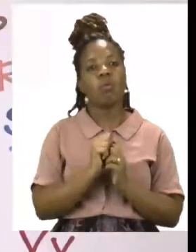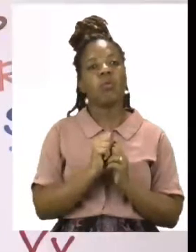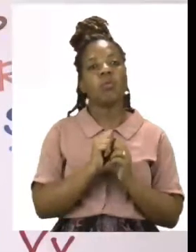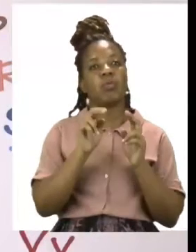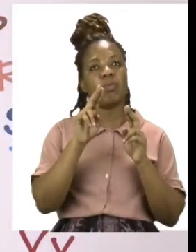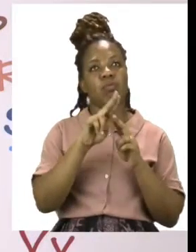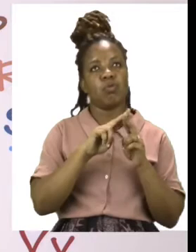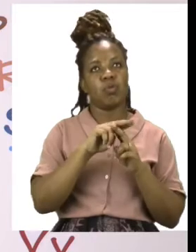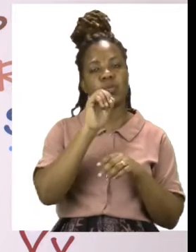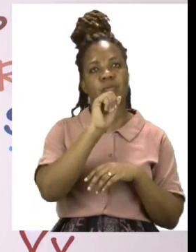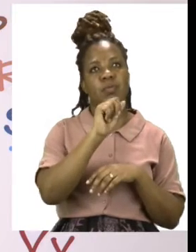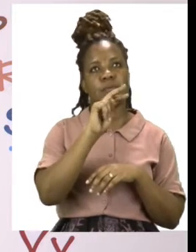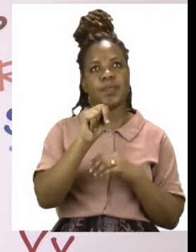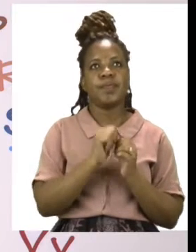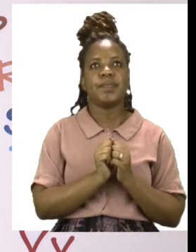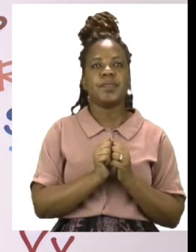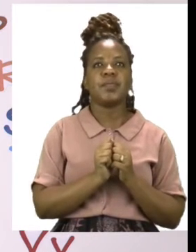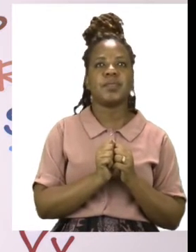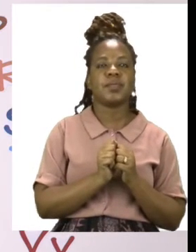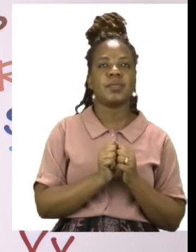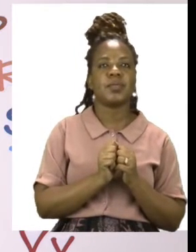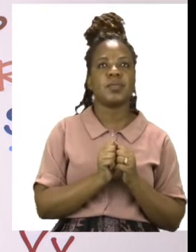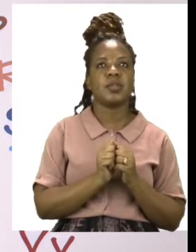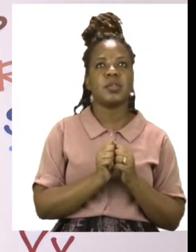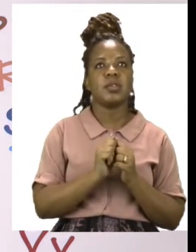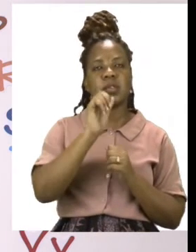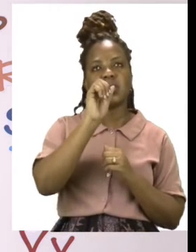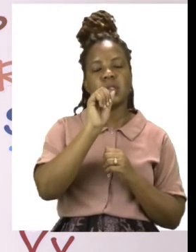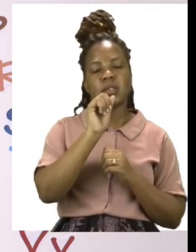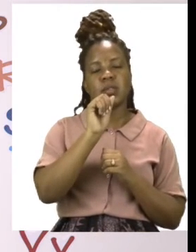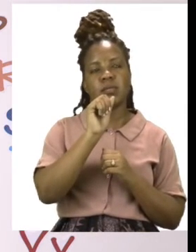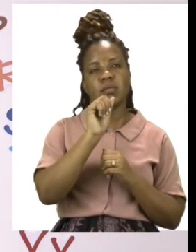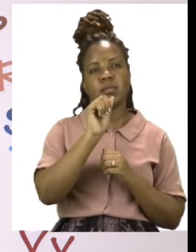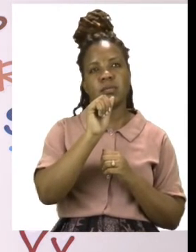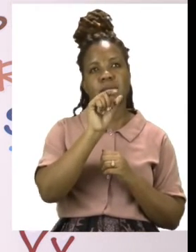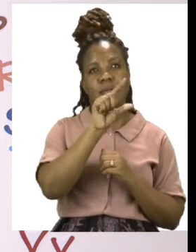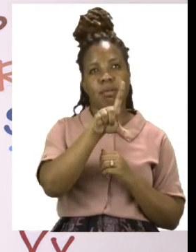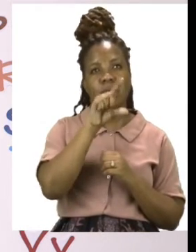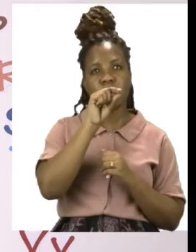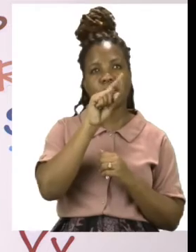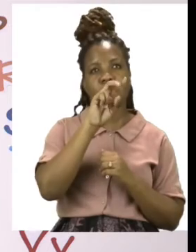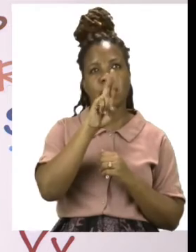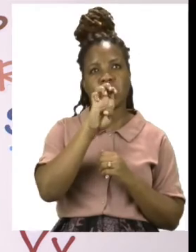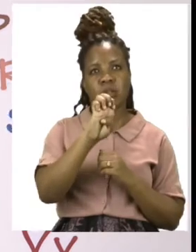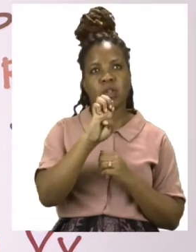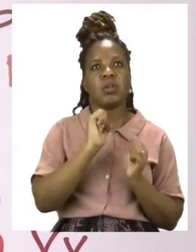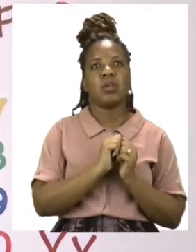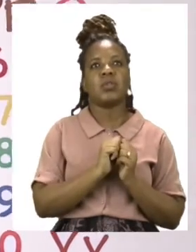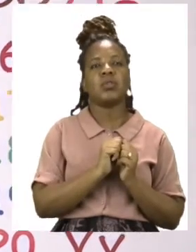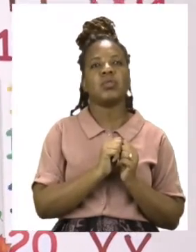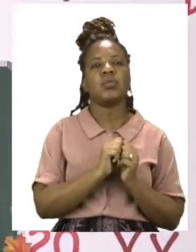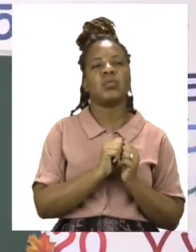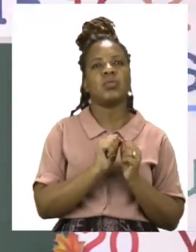said that we use the word the for specific things, and sometimes we can say only